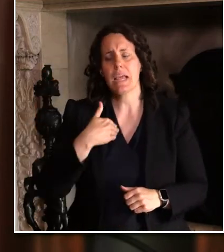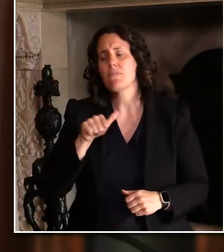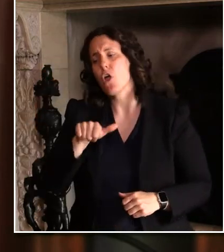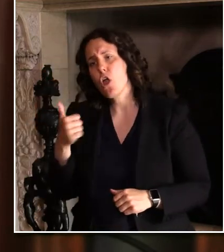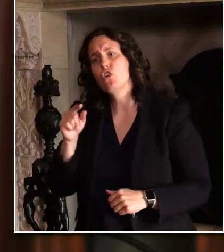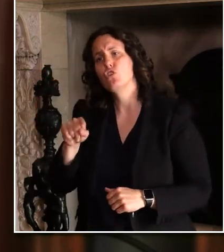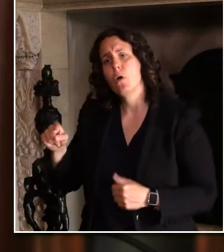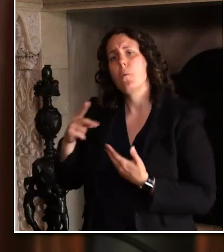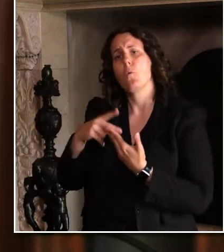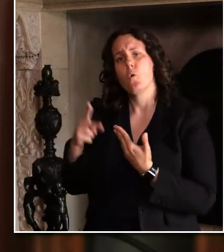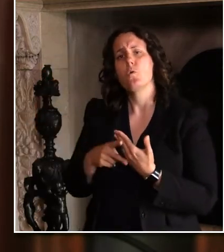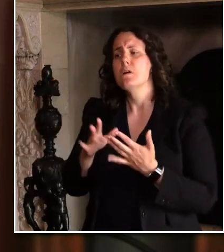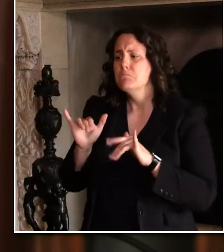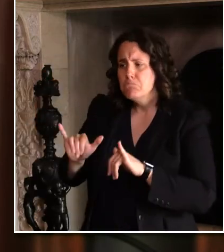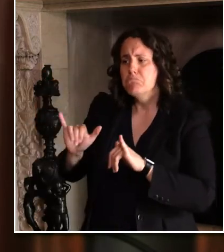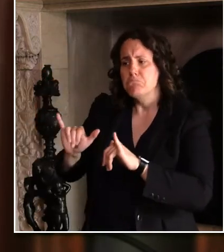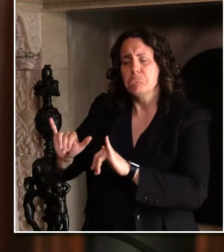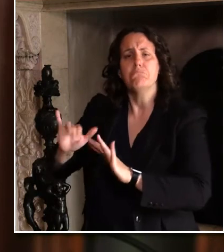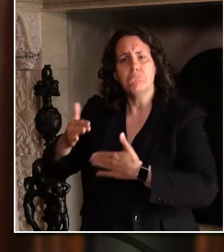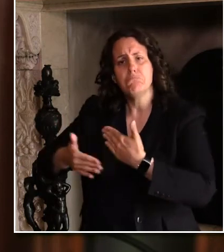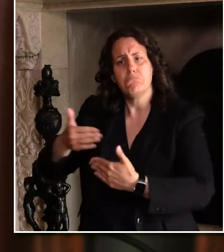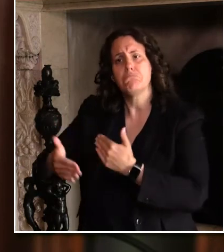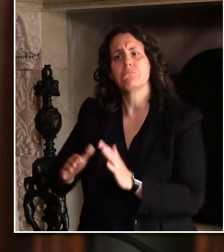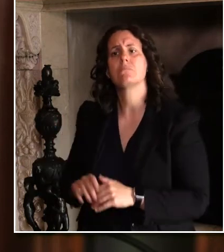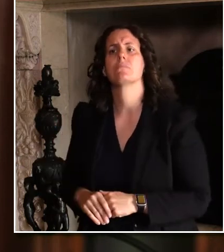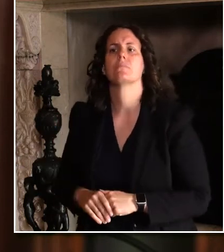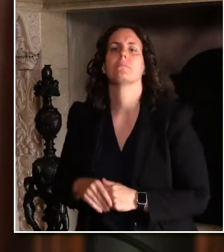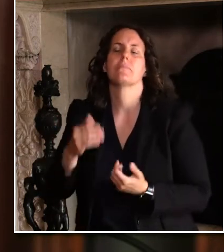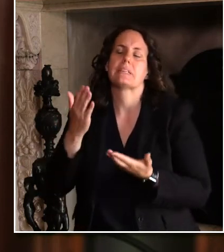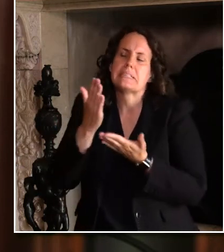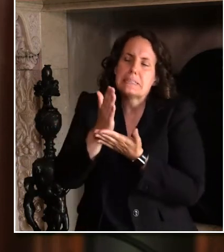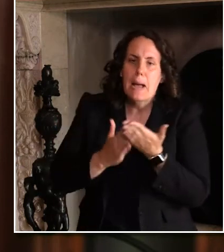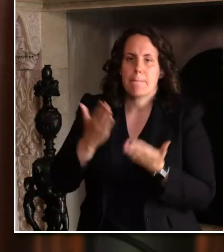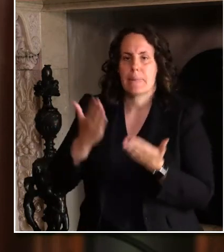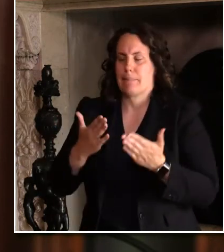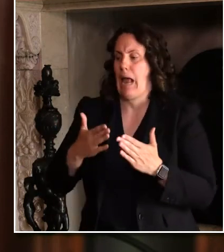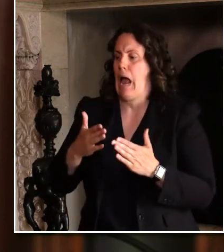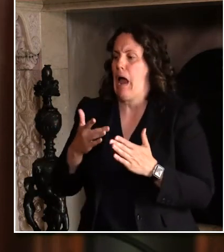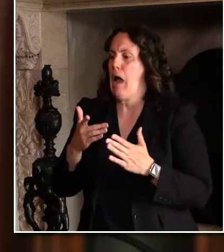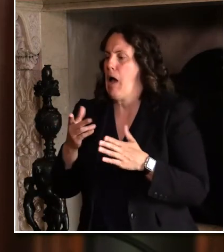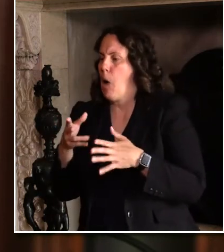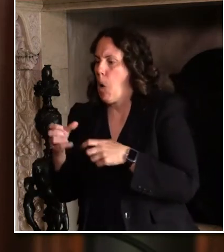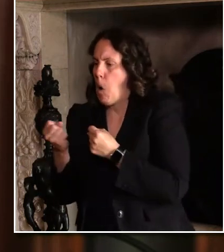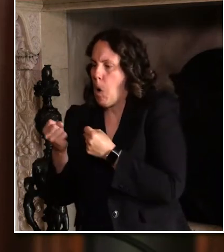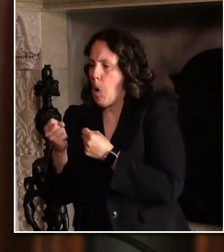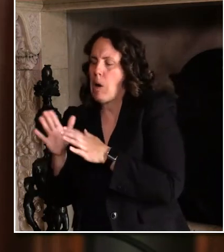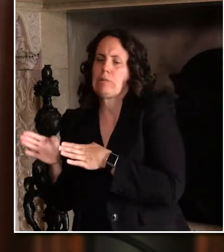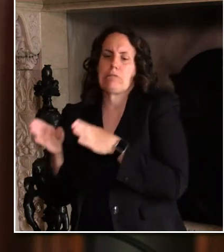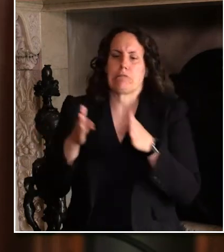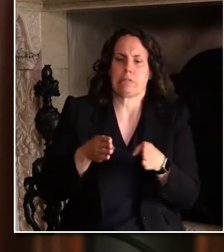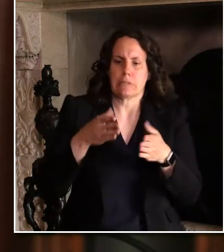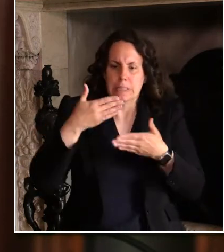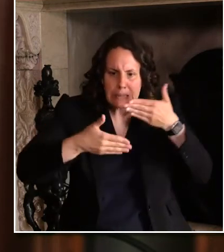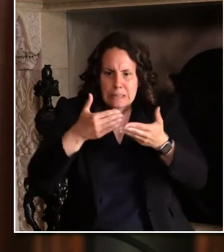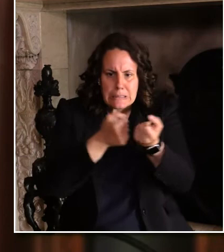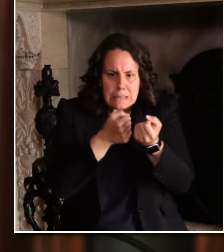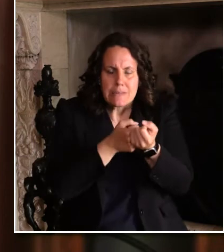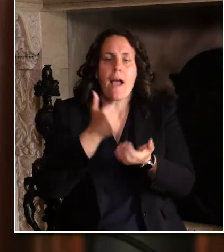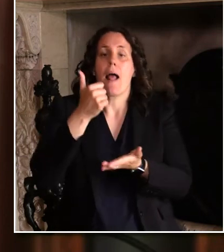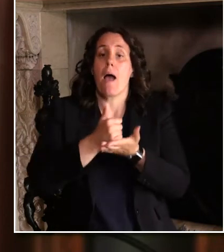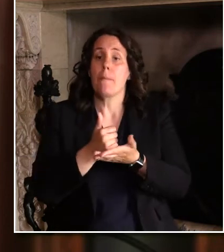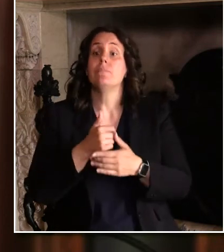have needed to redeploy some of our staff to things like contact tracing and other parts of the response, and have done